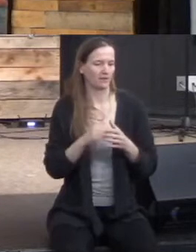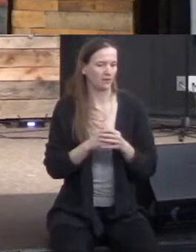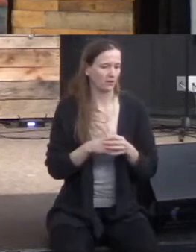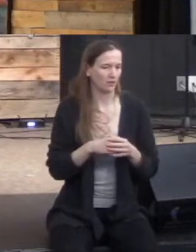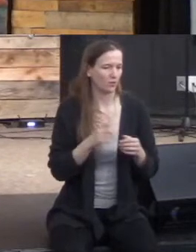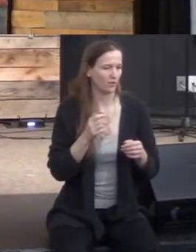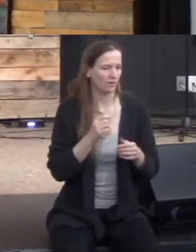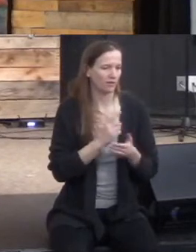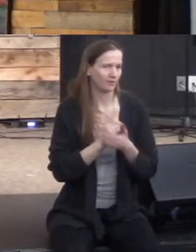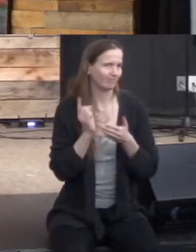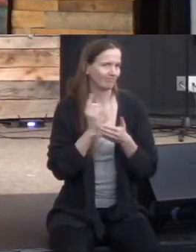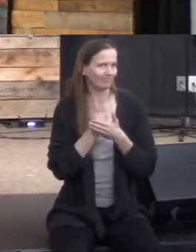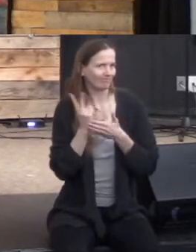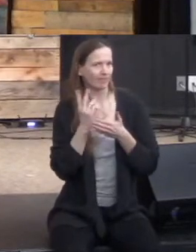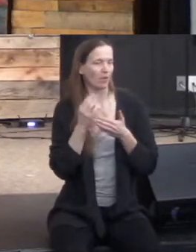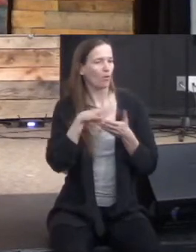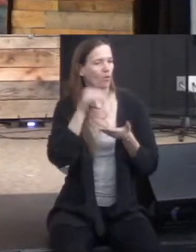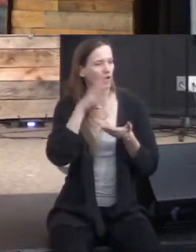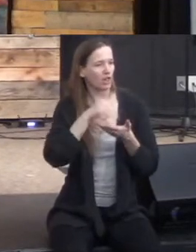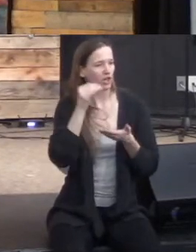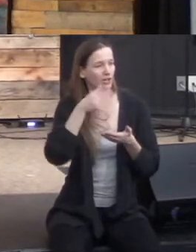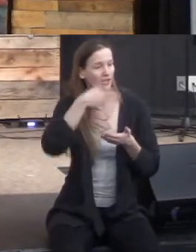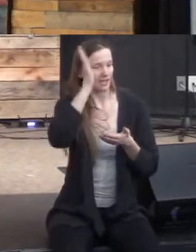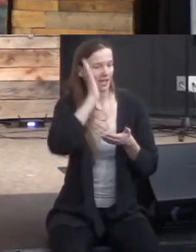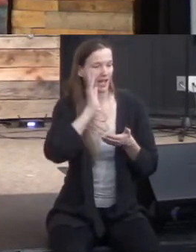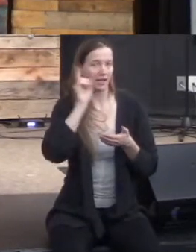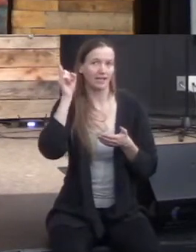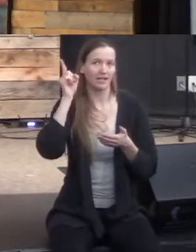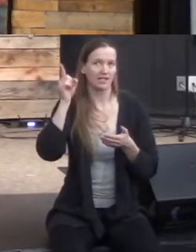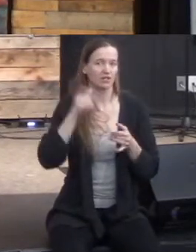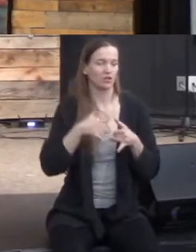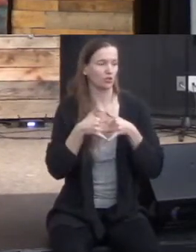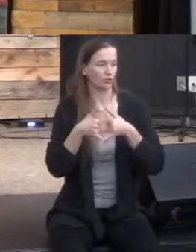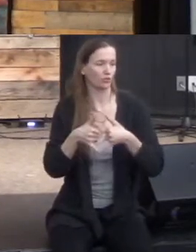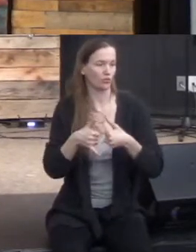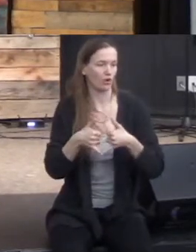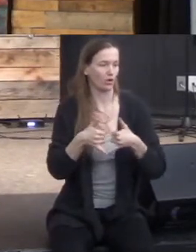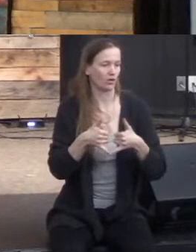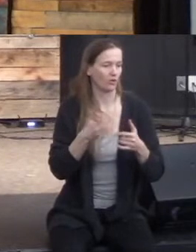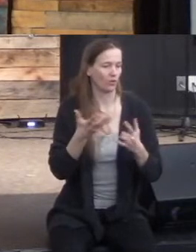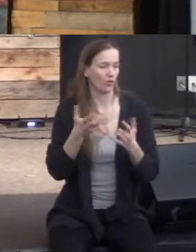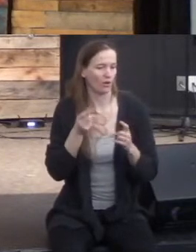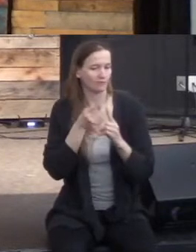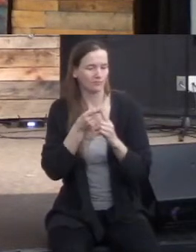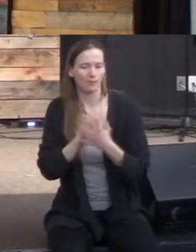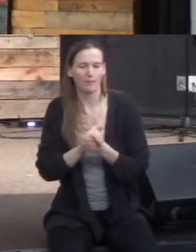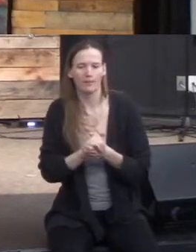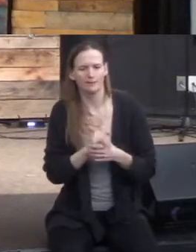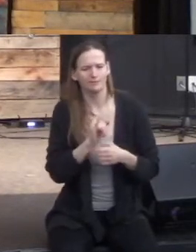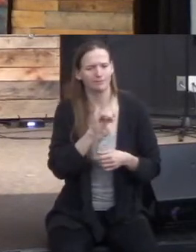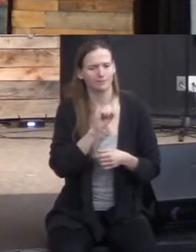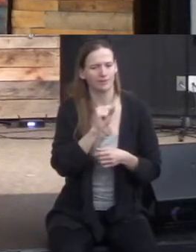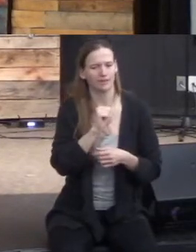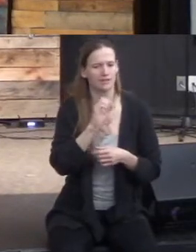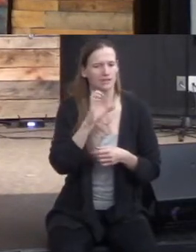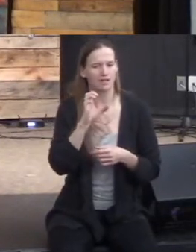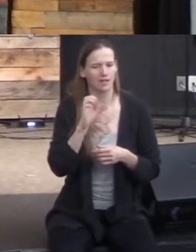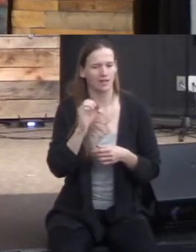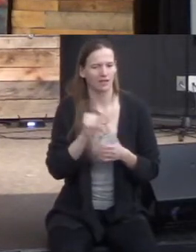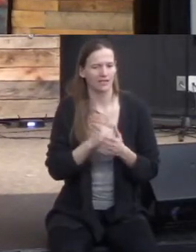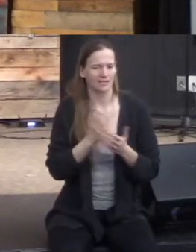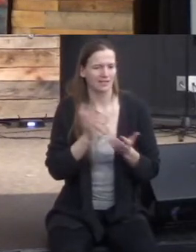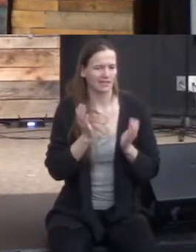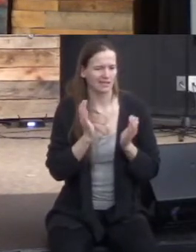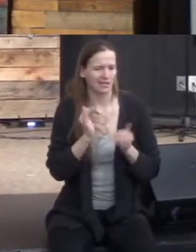of the benefit of walking with God, God came through on his promise, but Isaac just seems to kind of go with the flow. There's a time